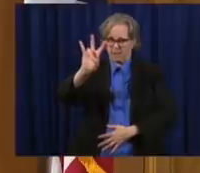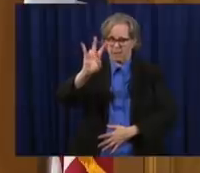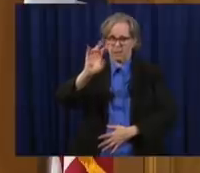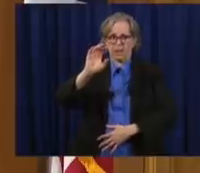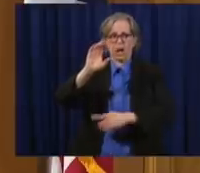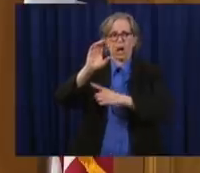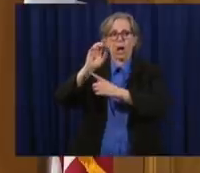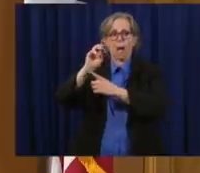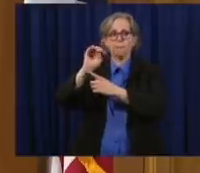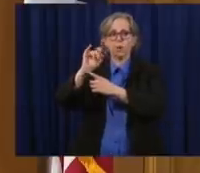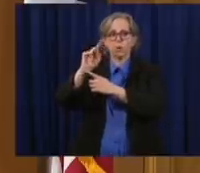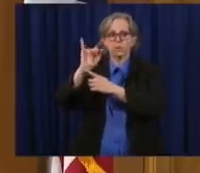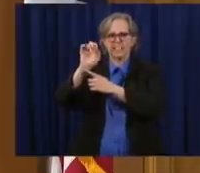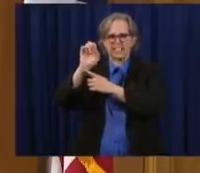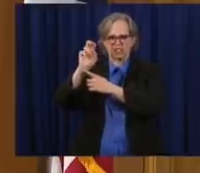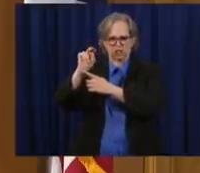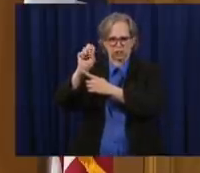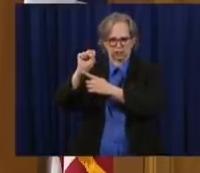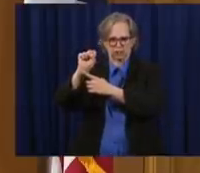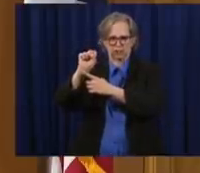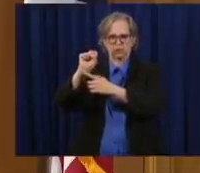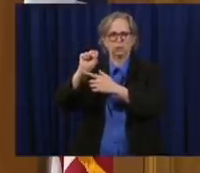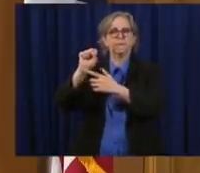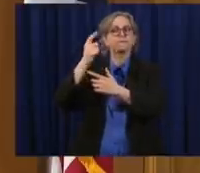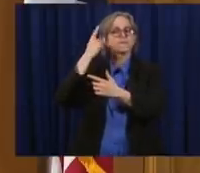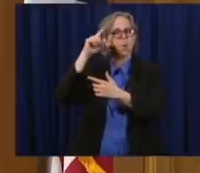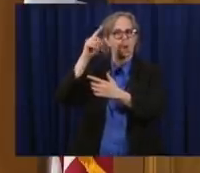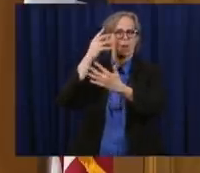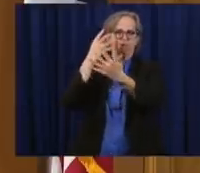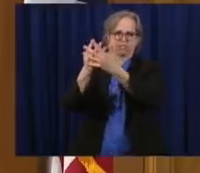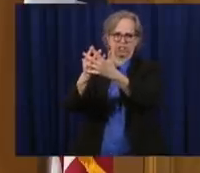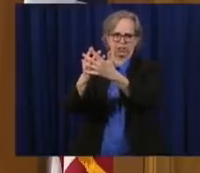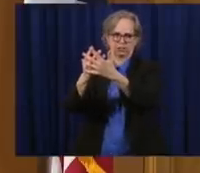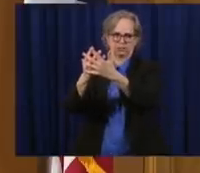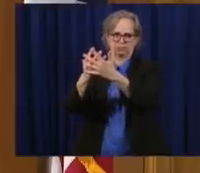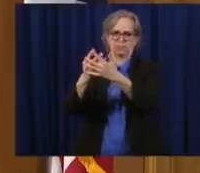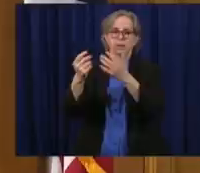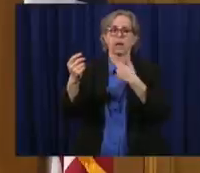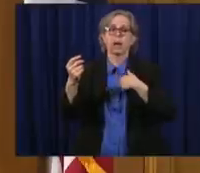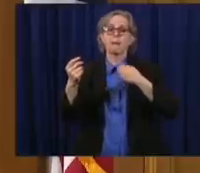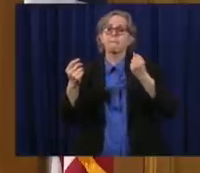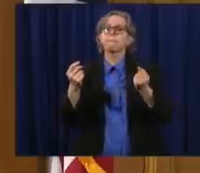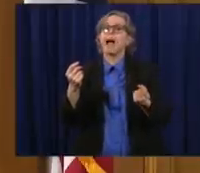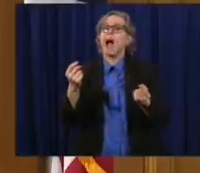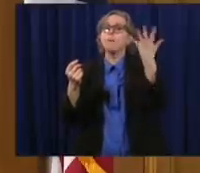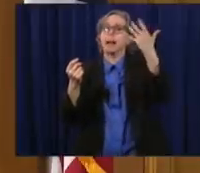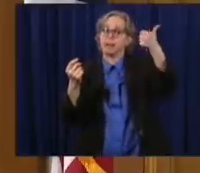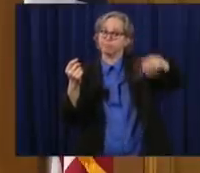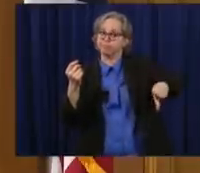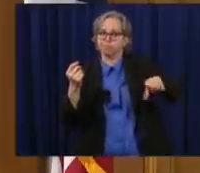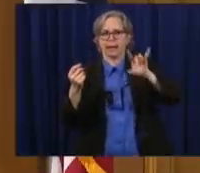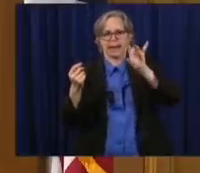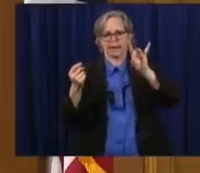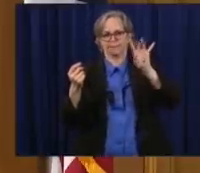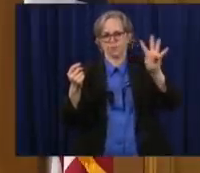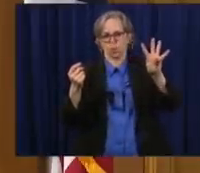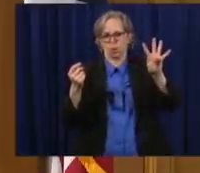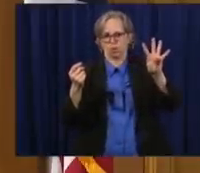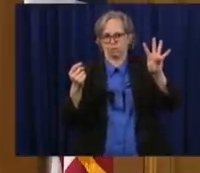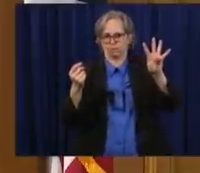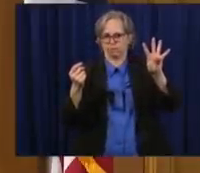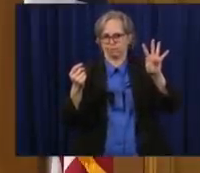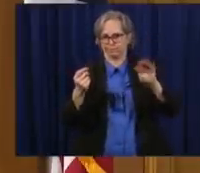denying 84. We get, to put this in some